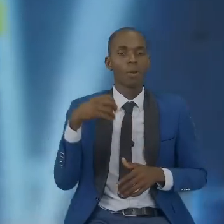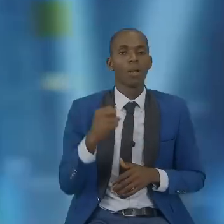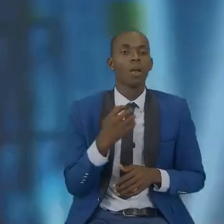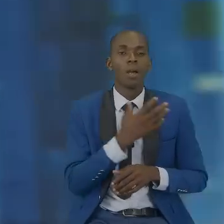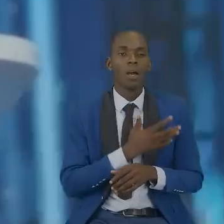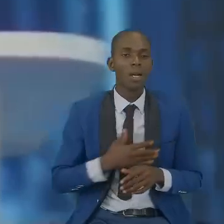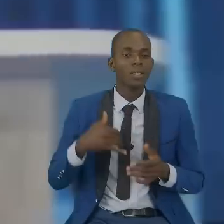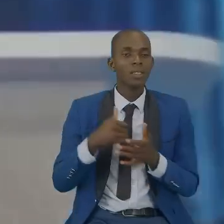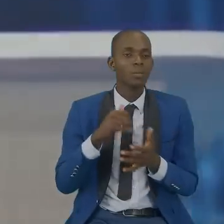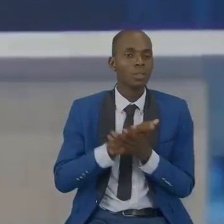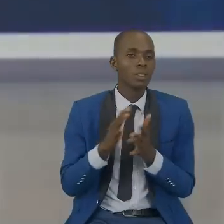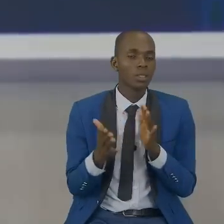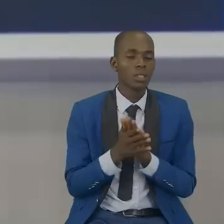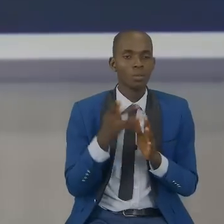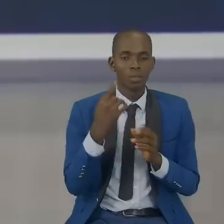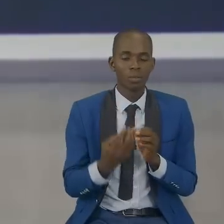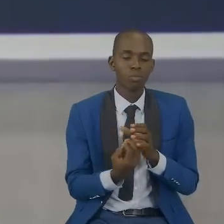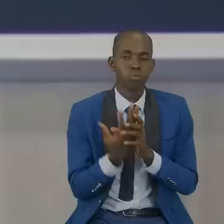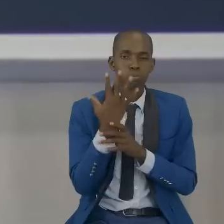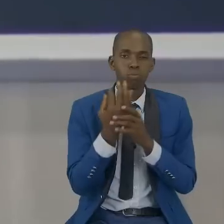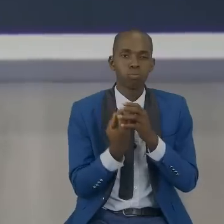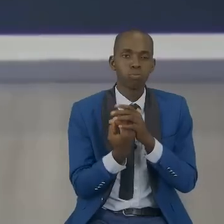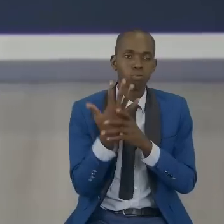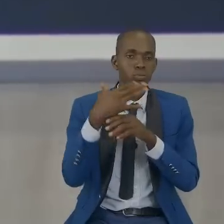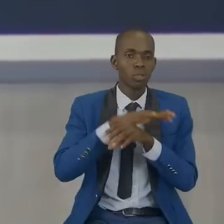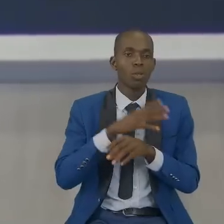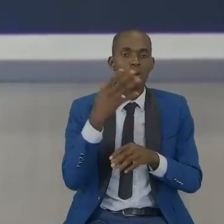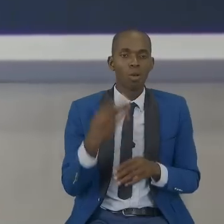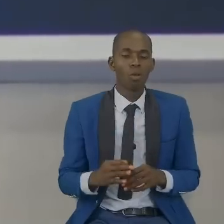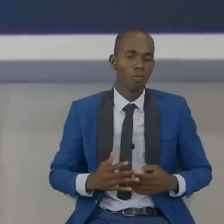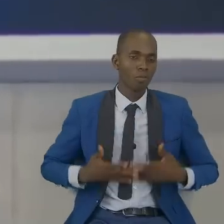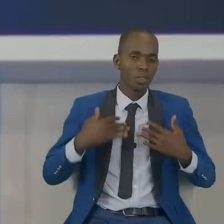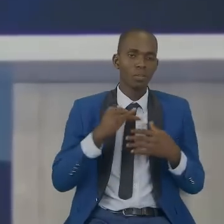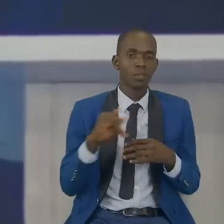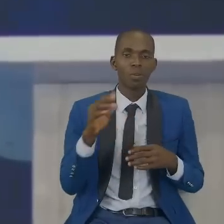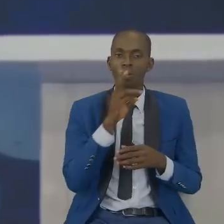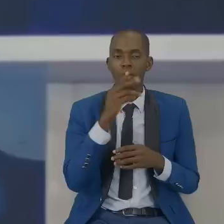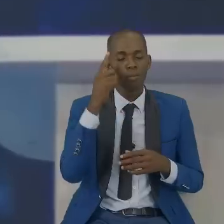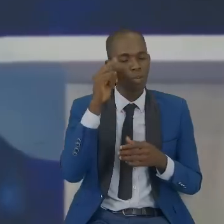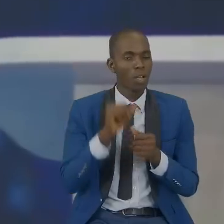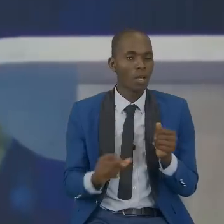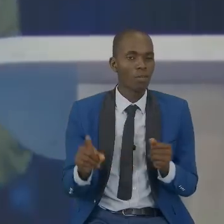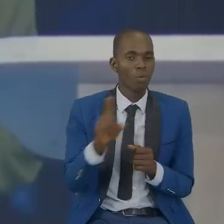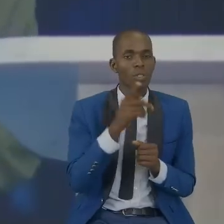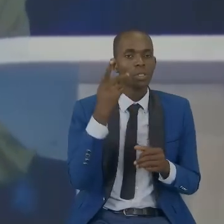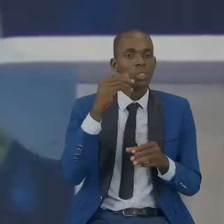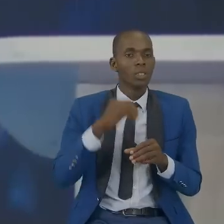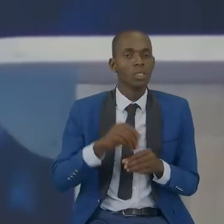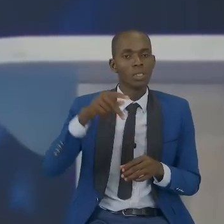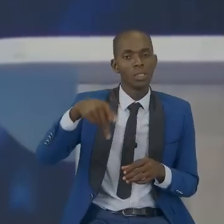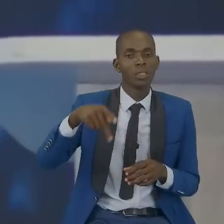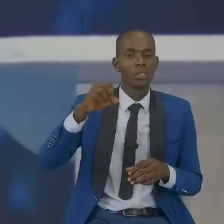the fountain of living waters for everyone. We're told in Psalm